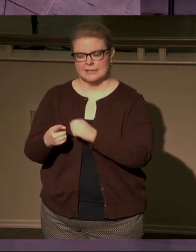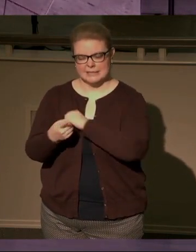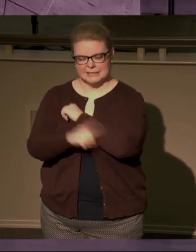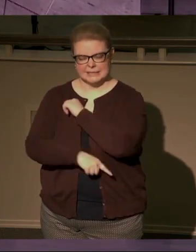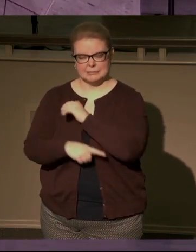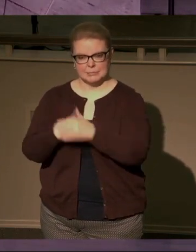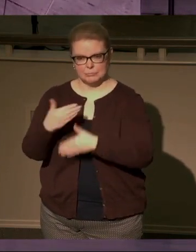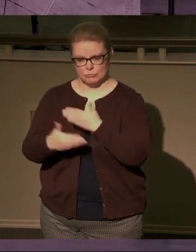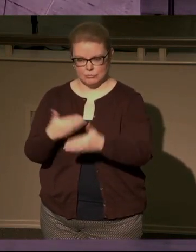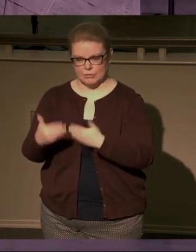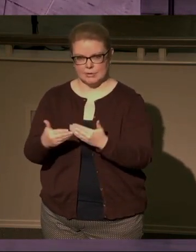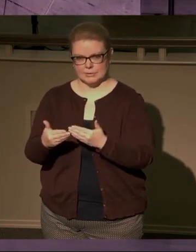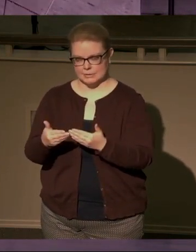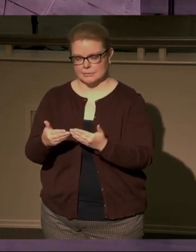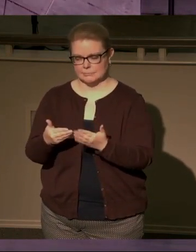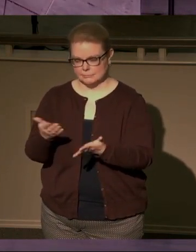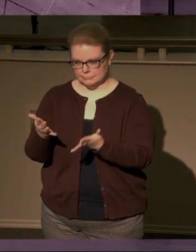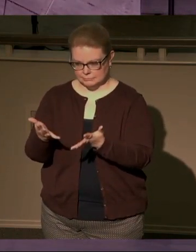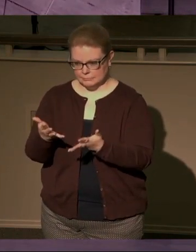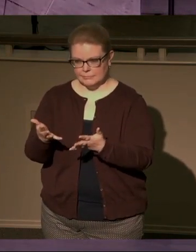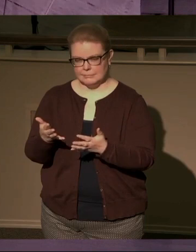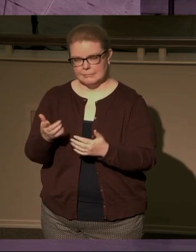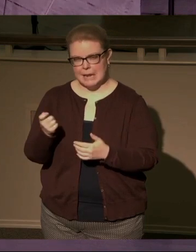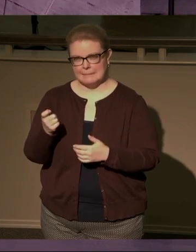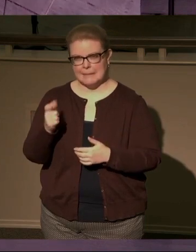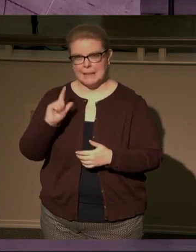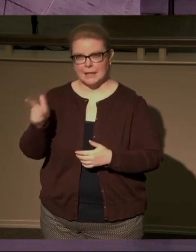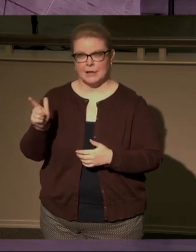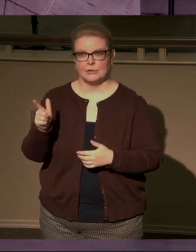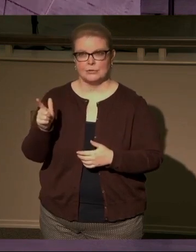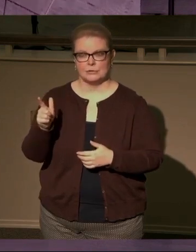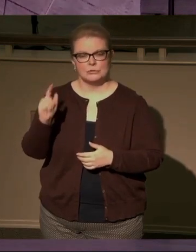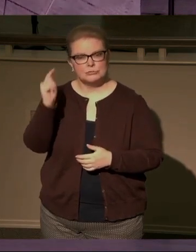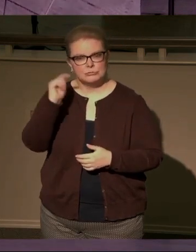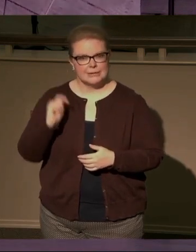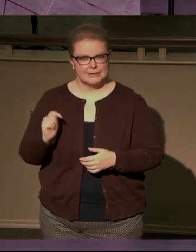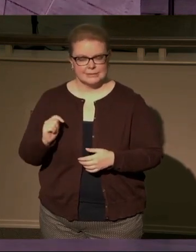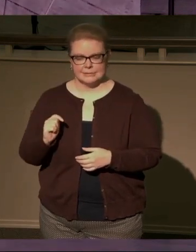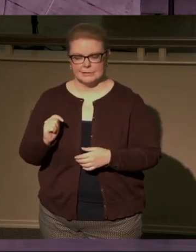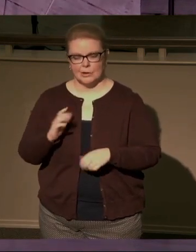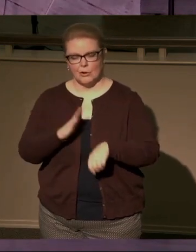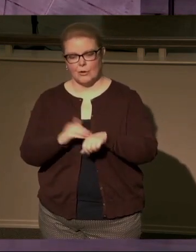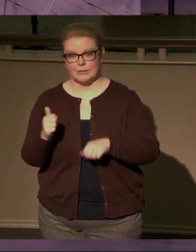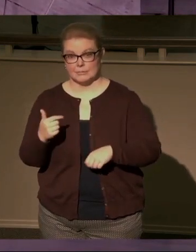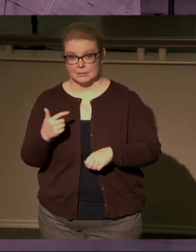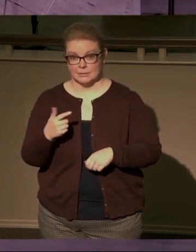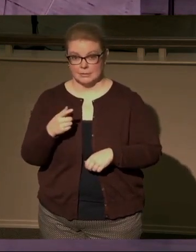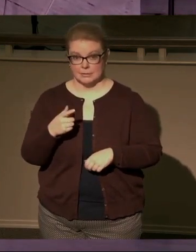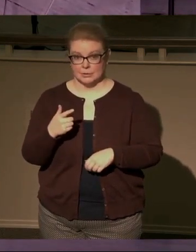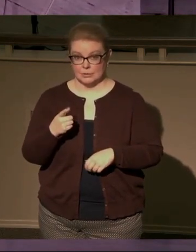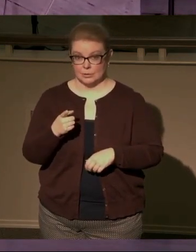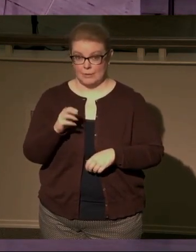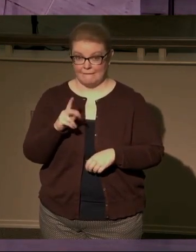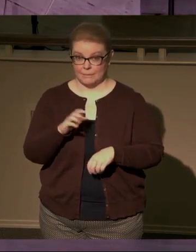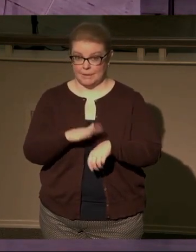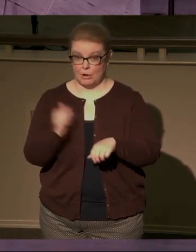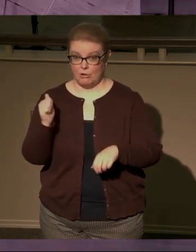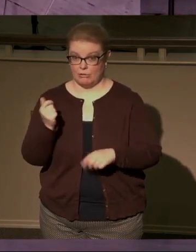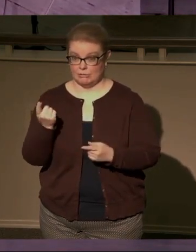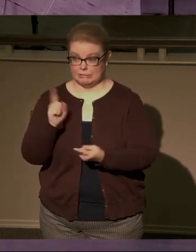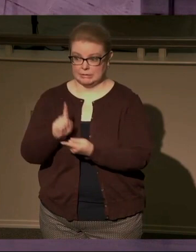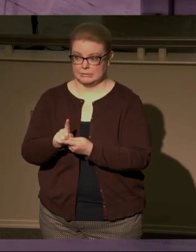it. And a little bit later on, Tracy calls me in. You ever been called in? I called